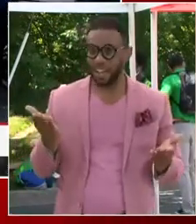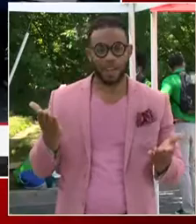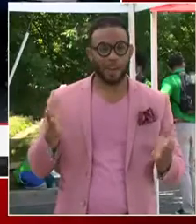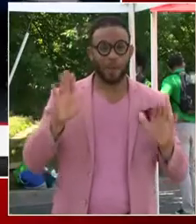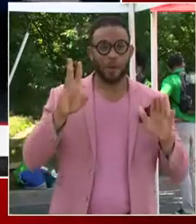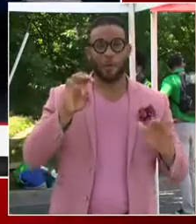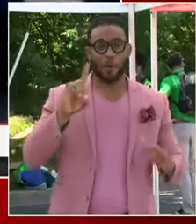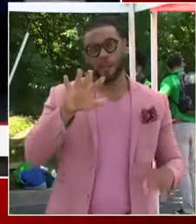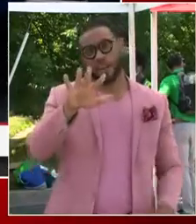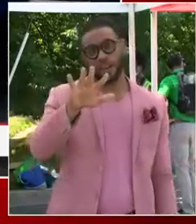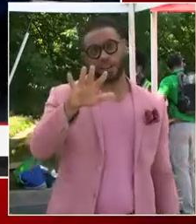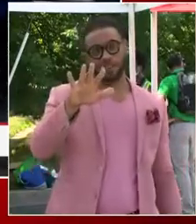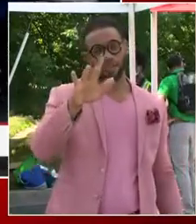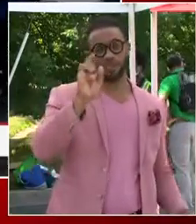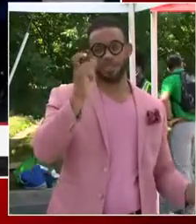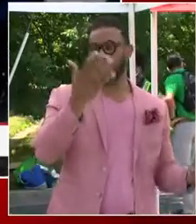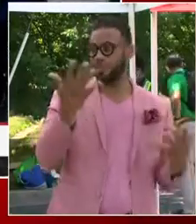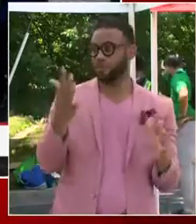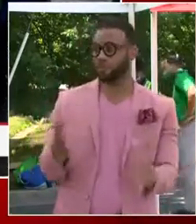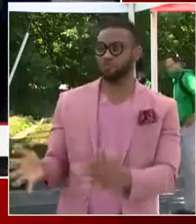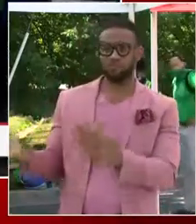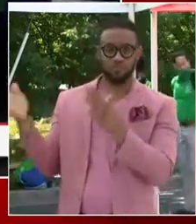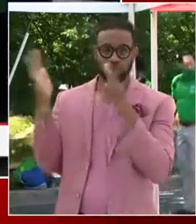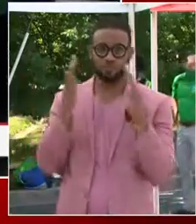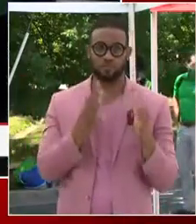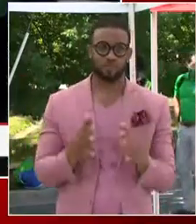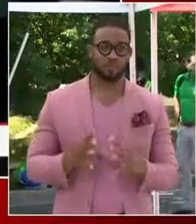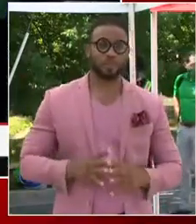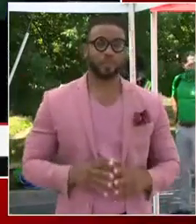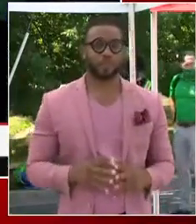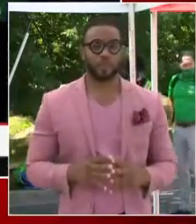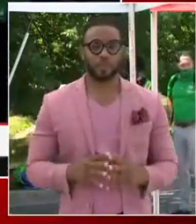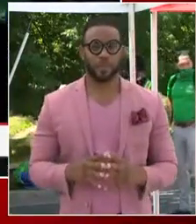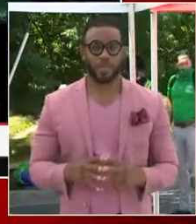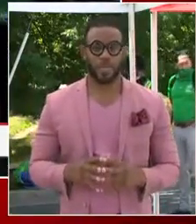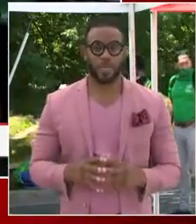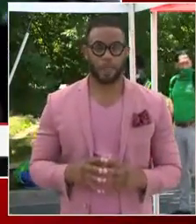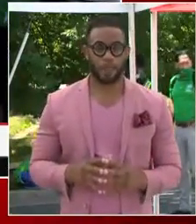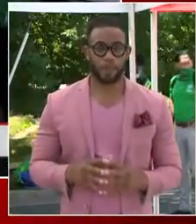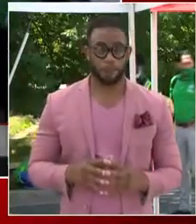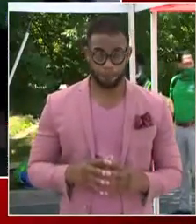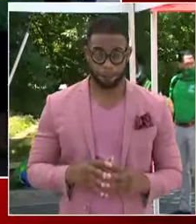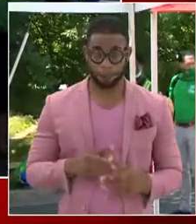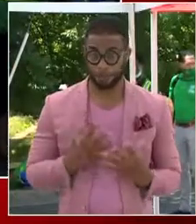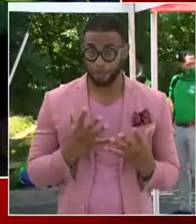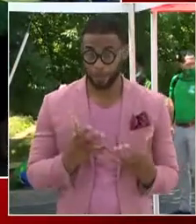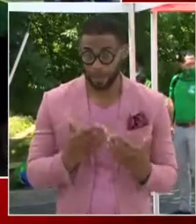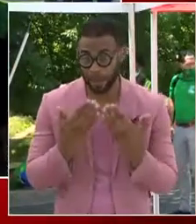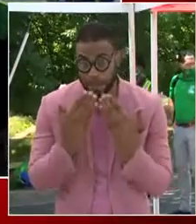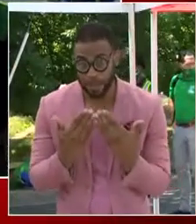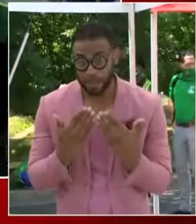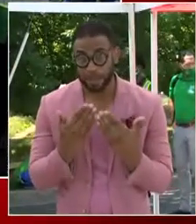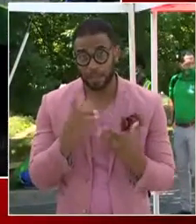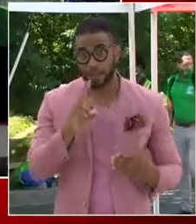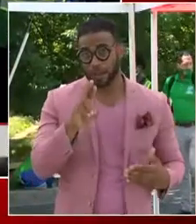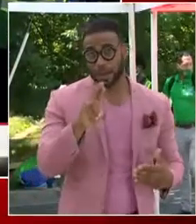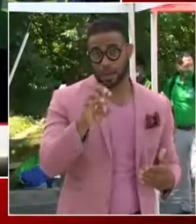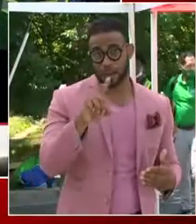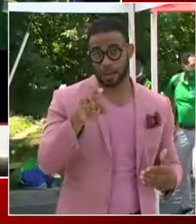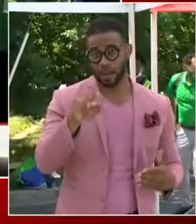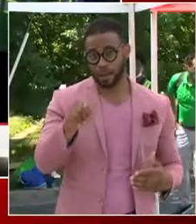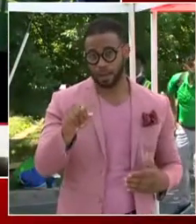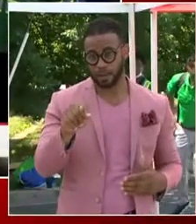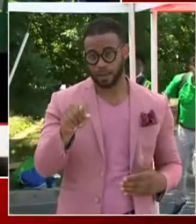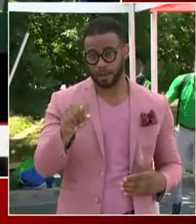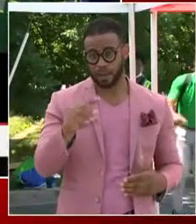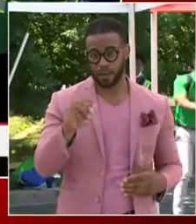great Ward 5. Let's give everybody a big round of applause. I want to thank Dr. Elliott